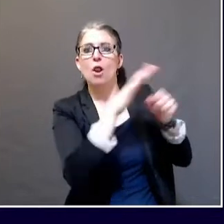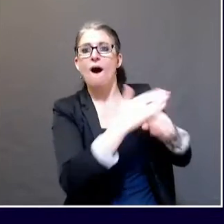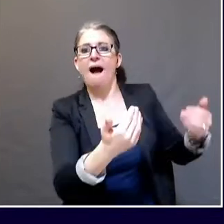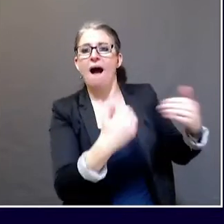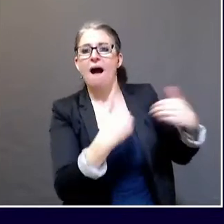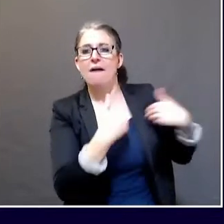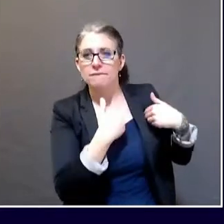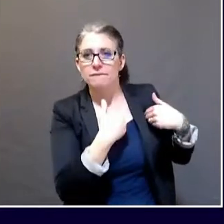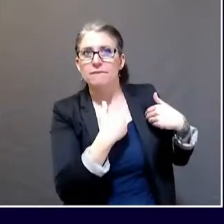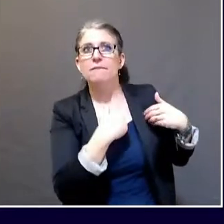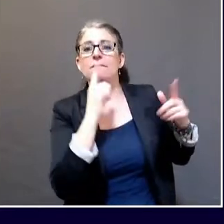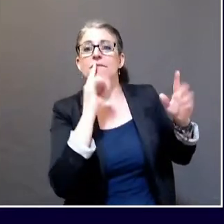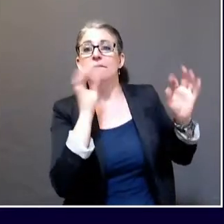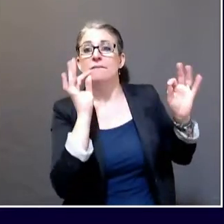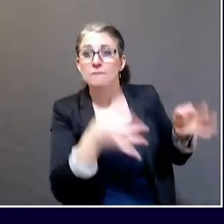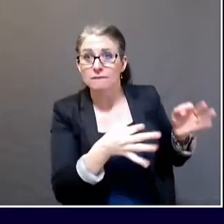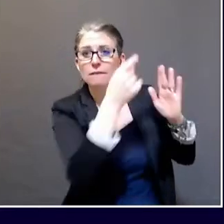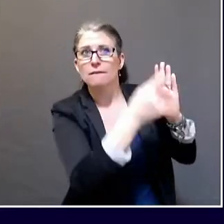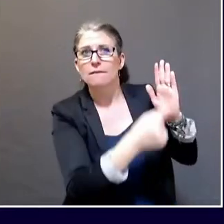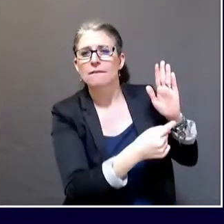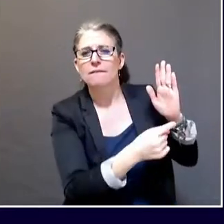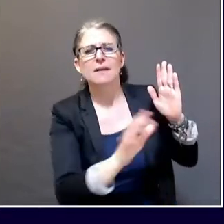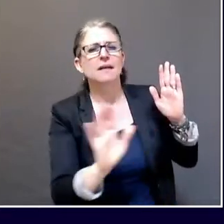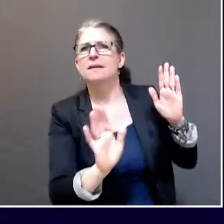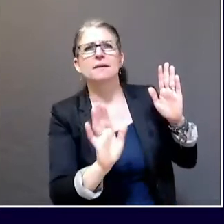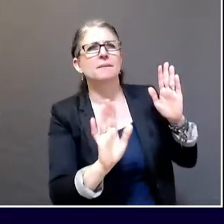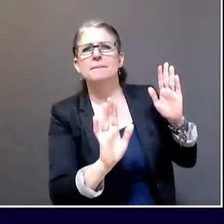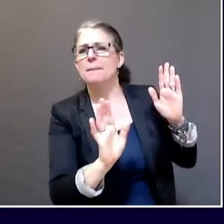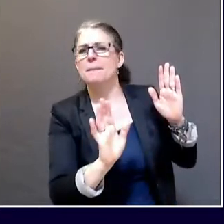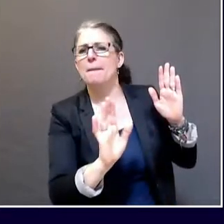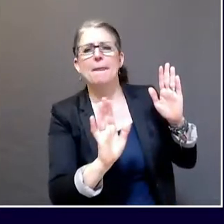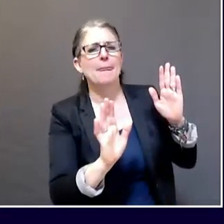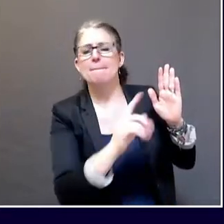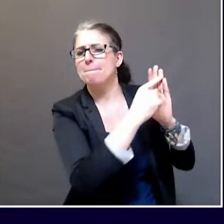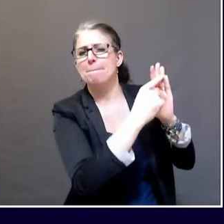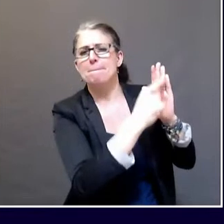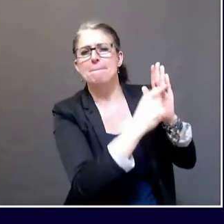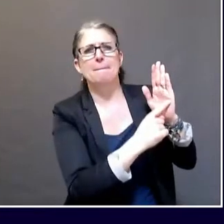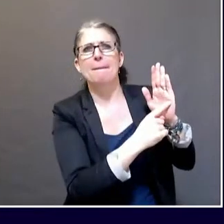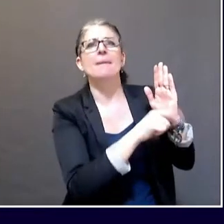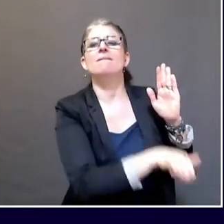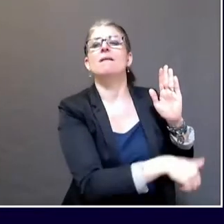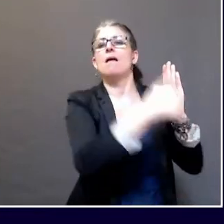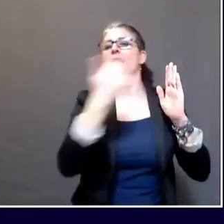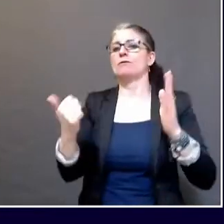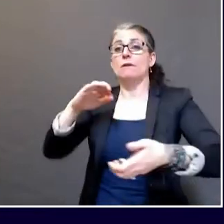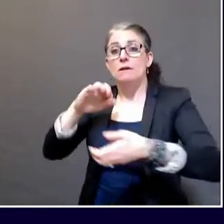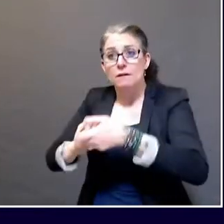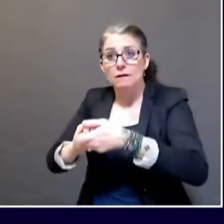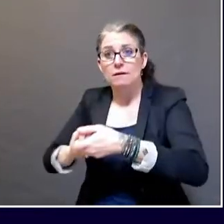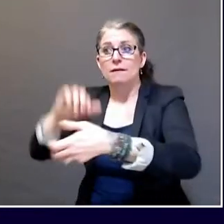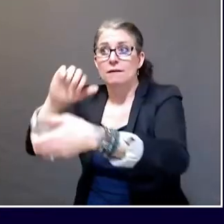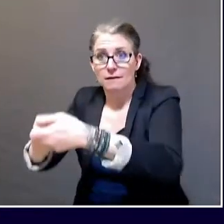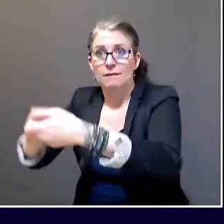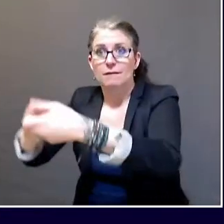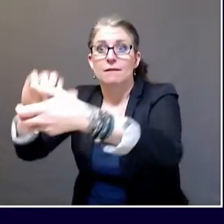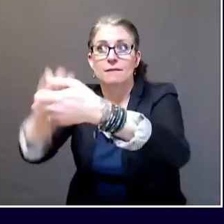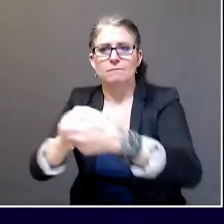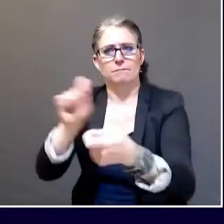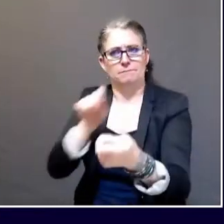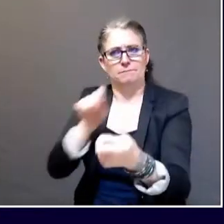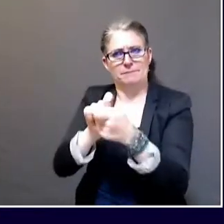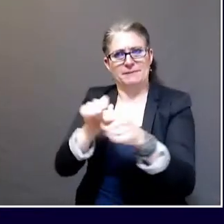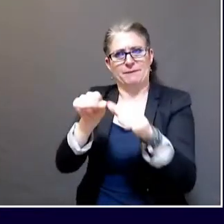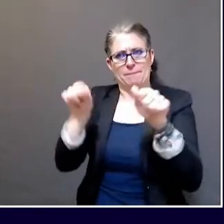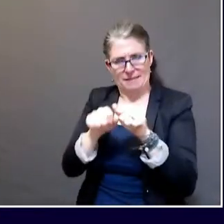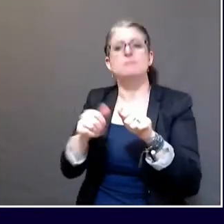DHHS have worked with a number of vaccine providers such that those who had phone numbers ready to go and we're able